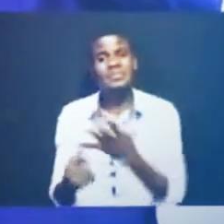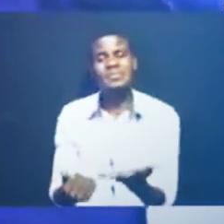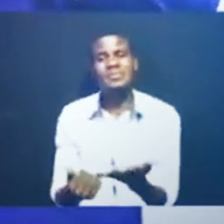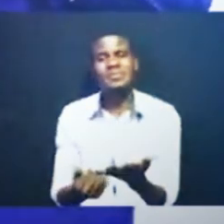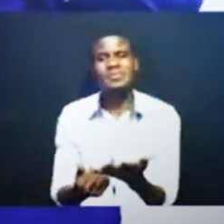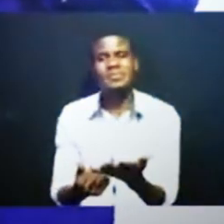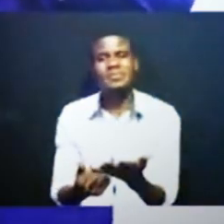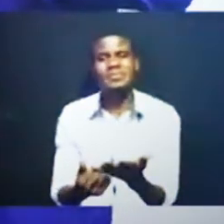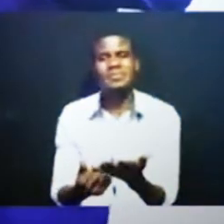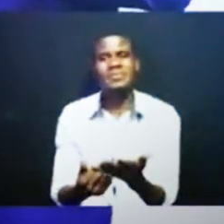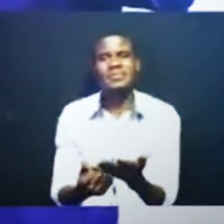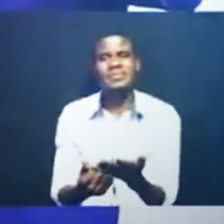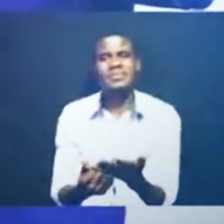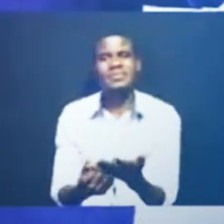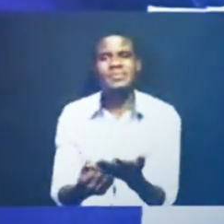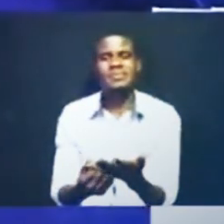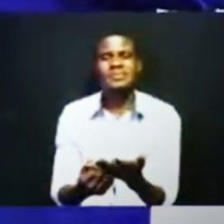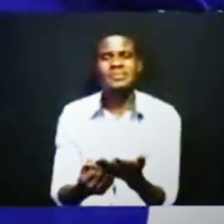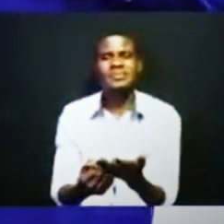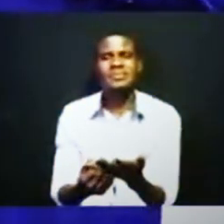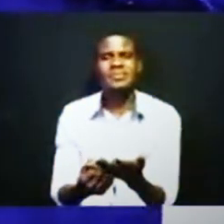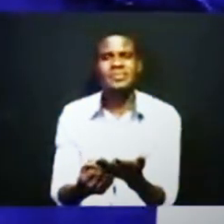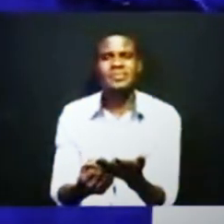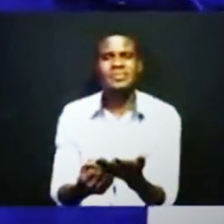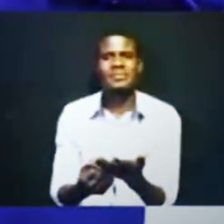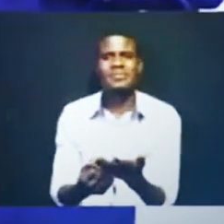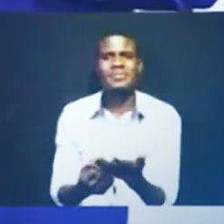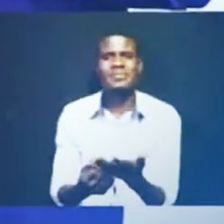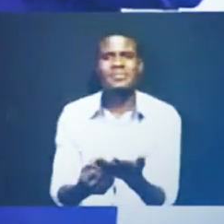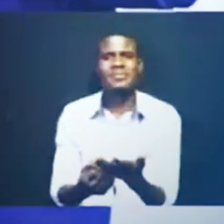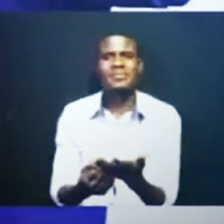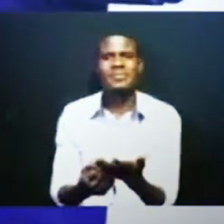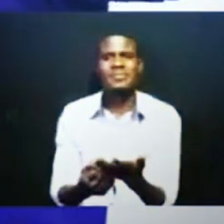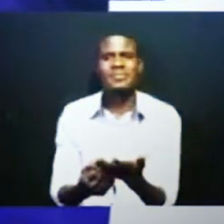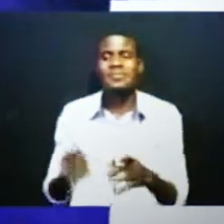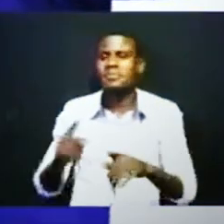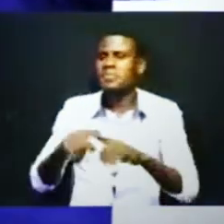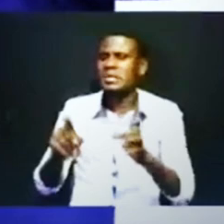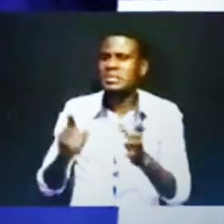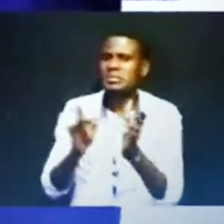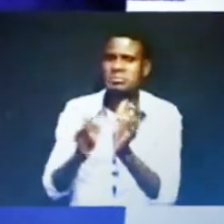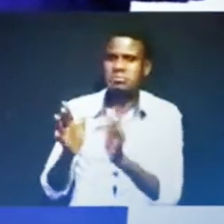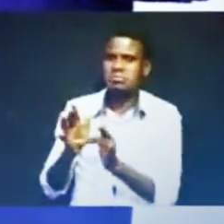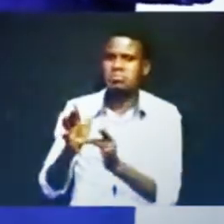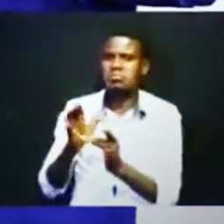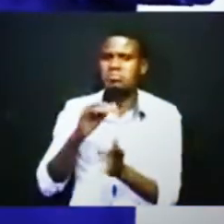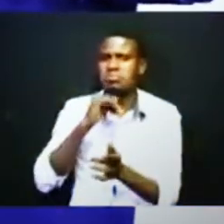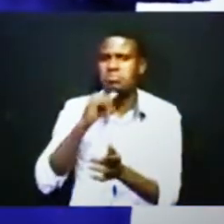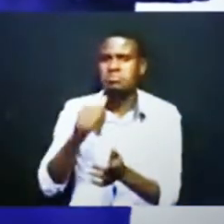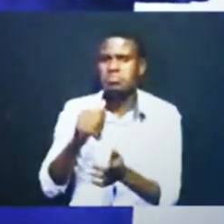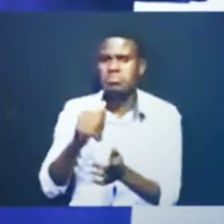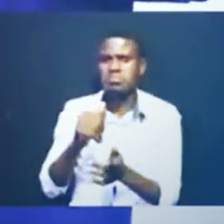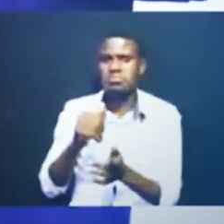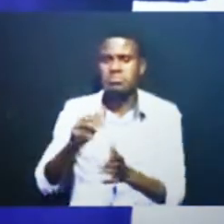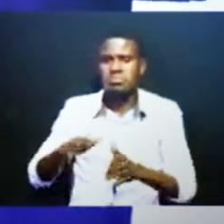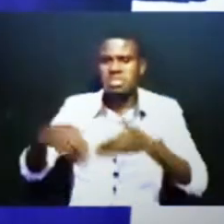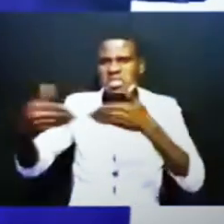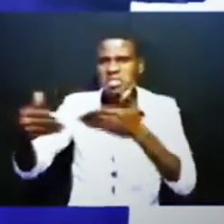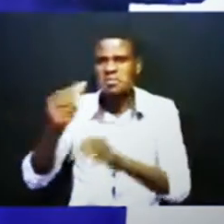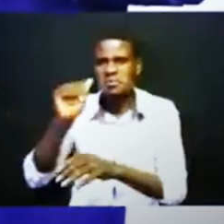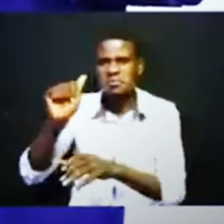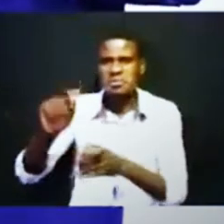says, but Jesus would not entrust himself to them, for he knew all